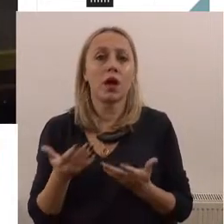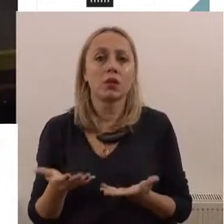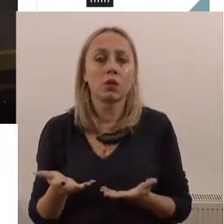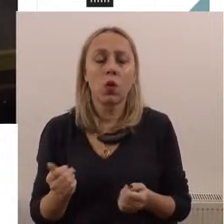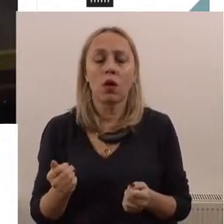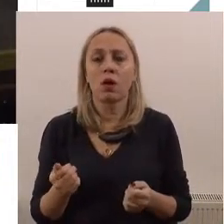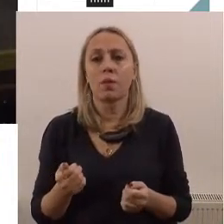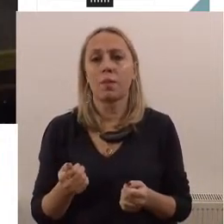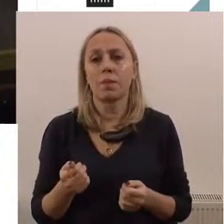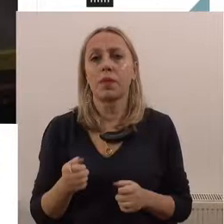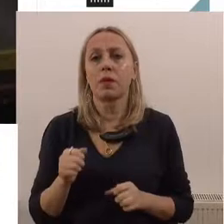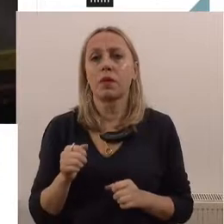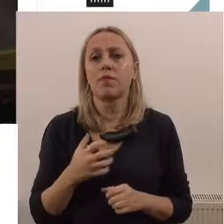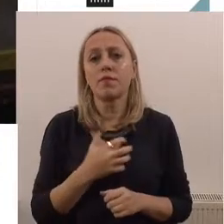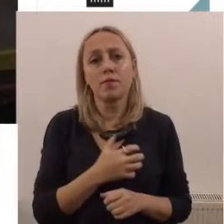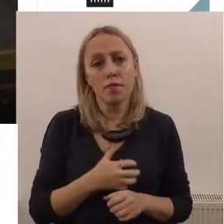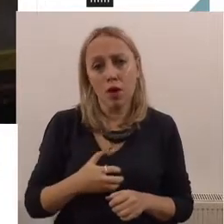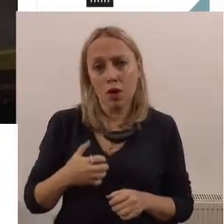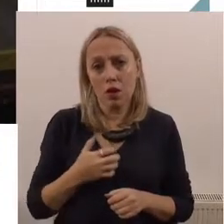architecture whatsoever.